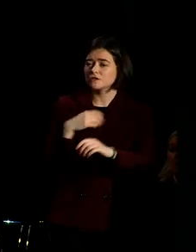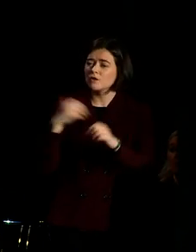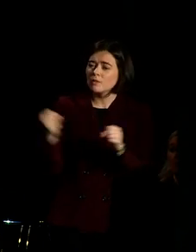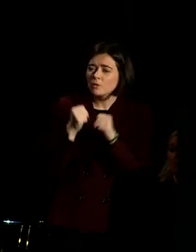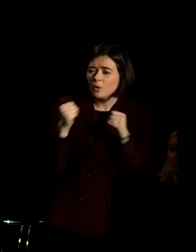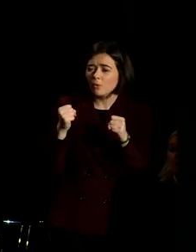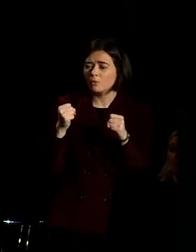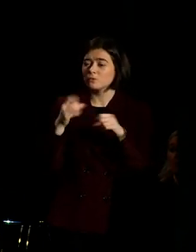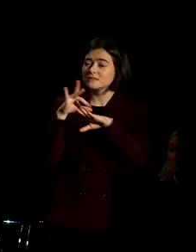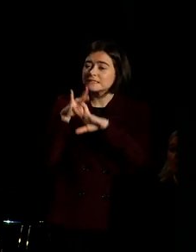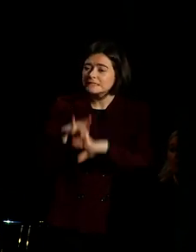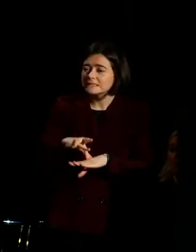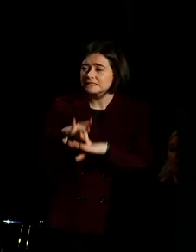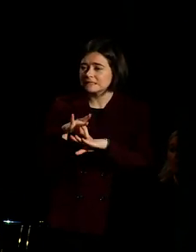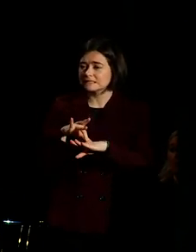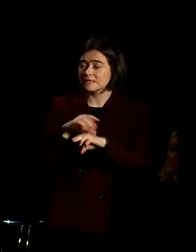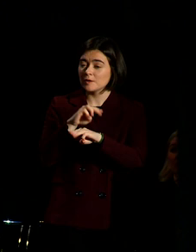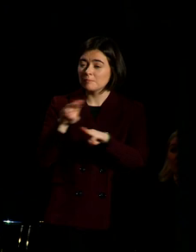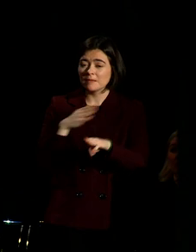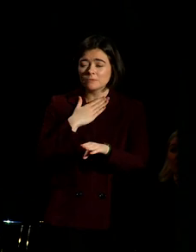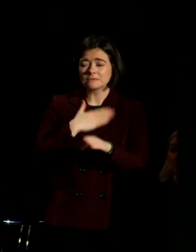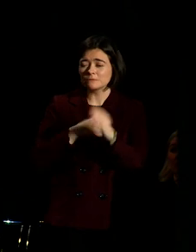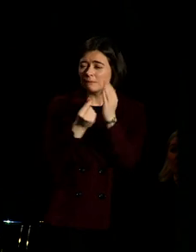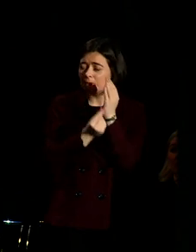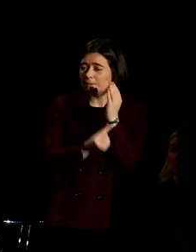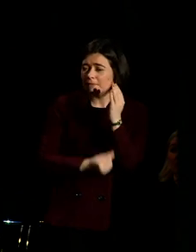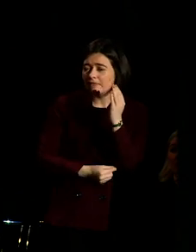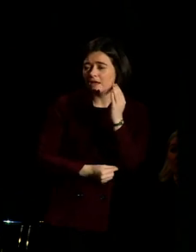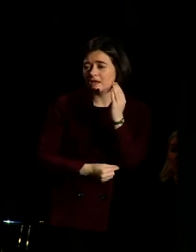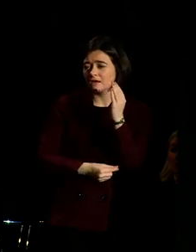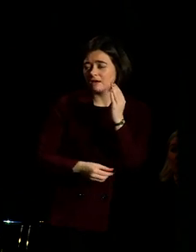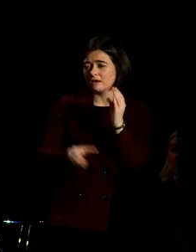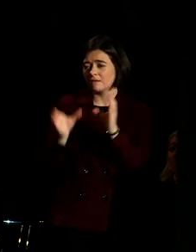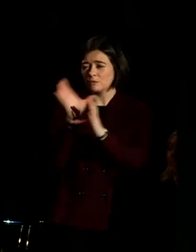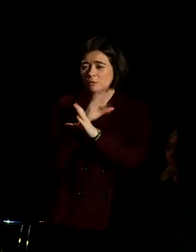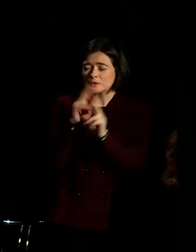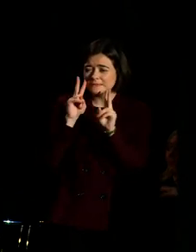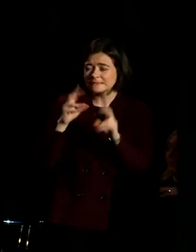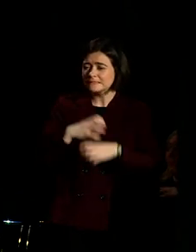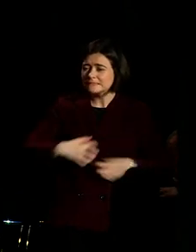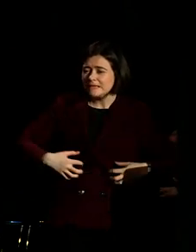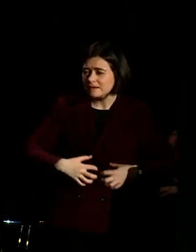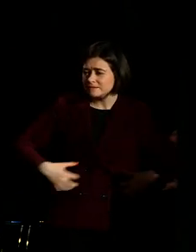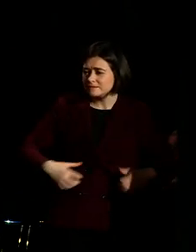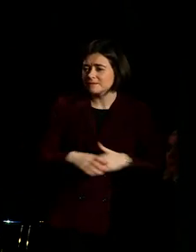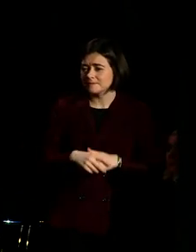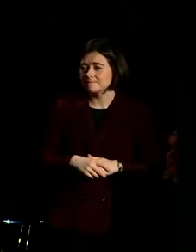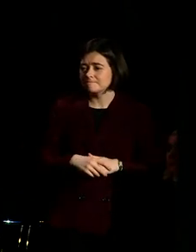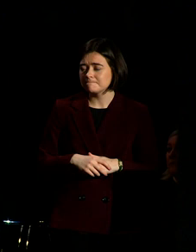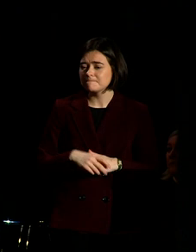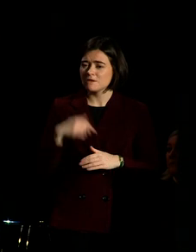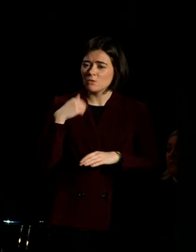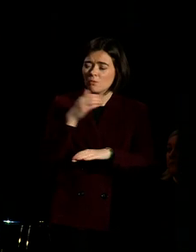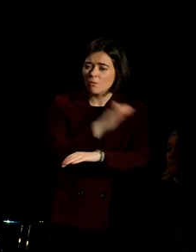disease, people who were just skin and bone and looked like living skeletons